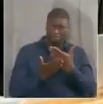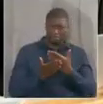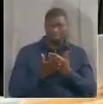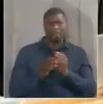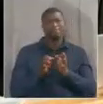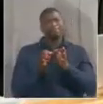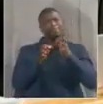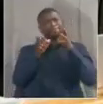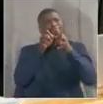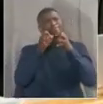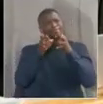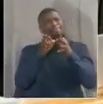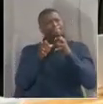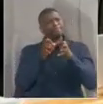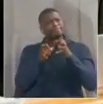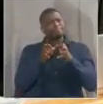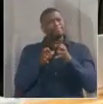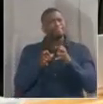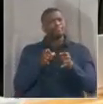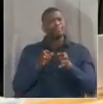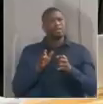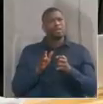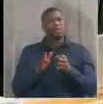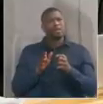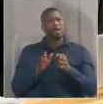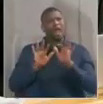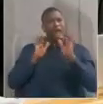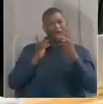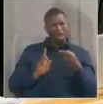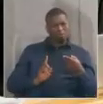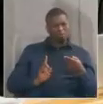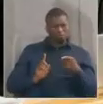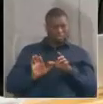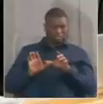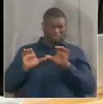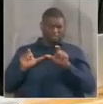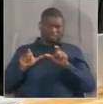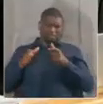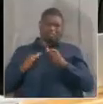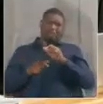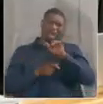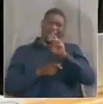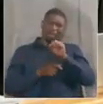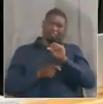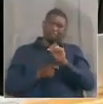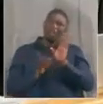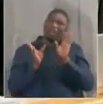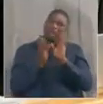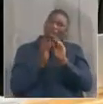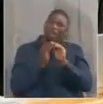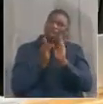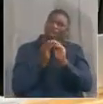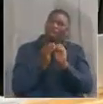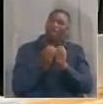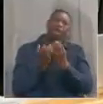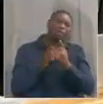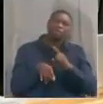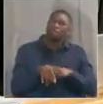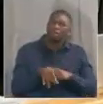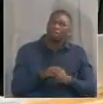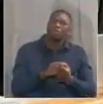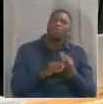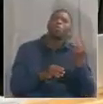explain to us how often the IMC met? How often would there be reports